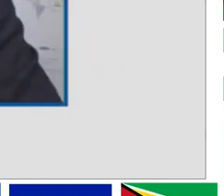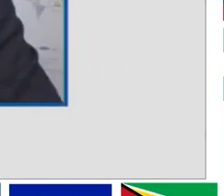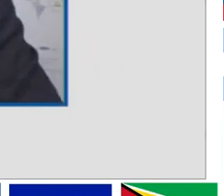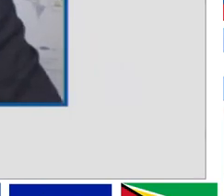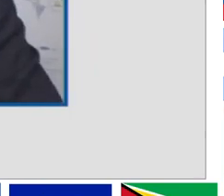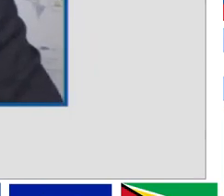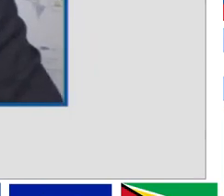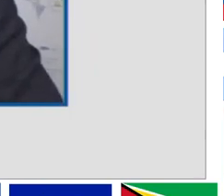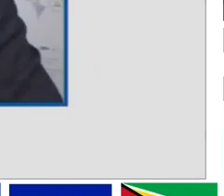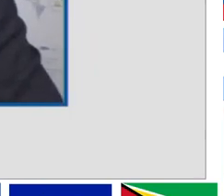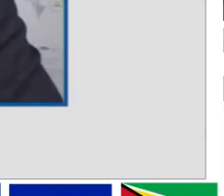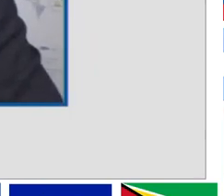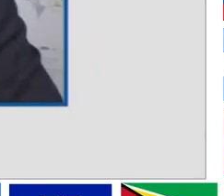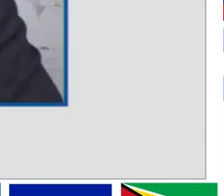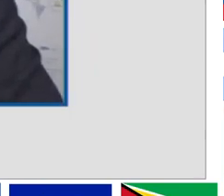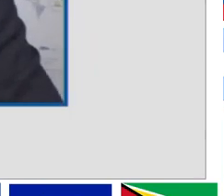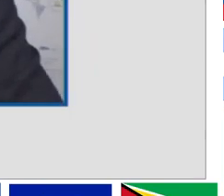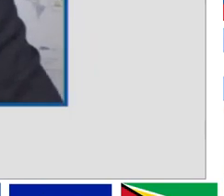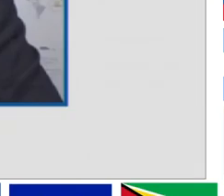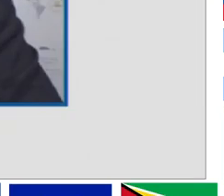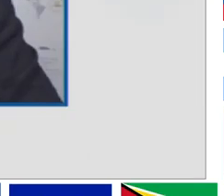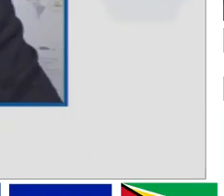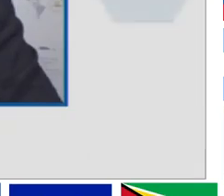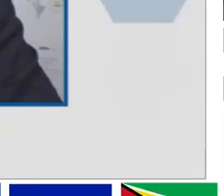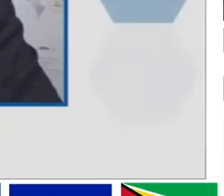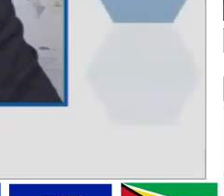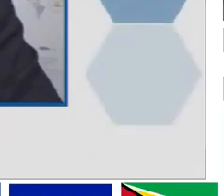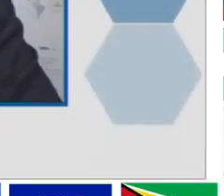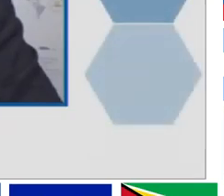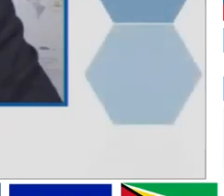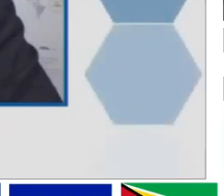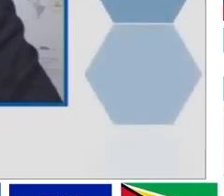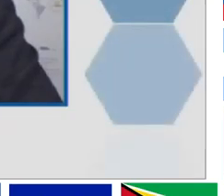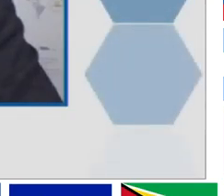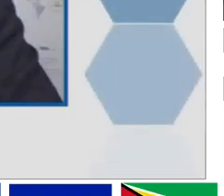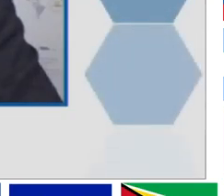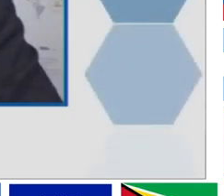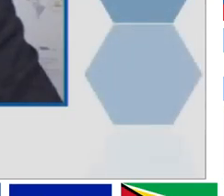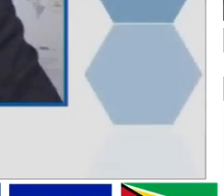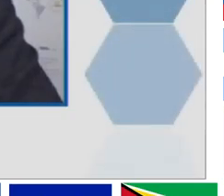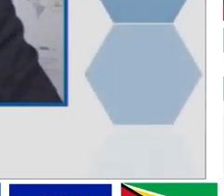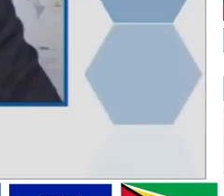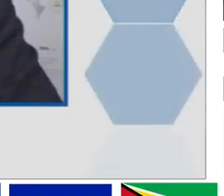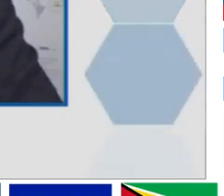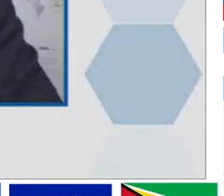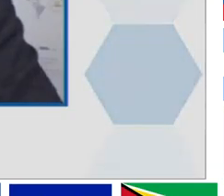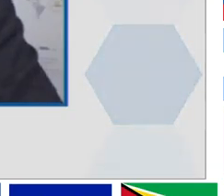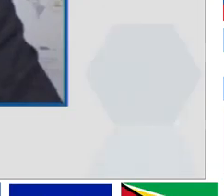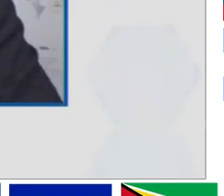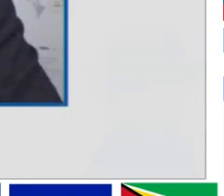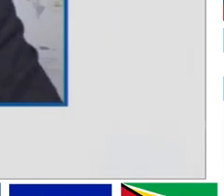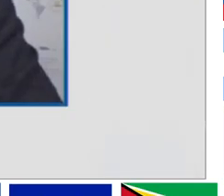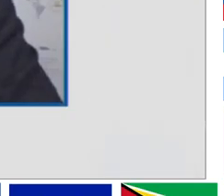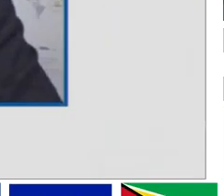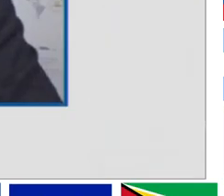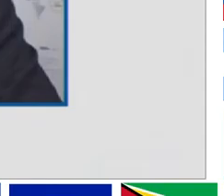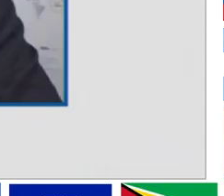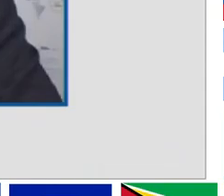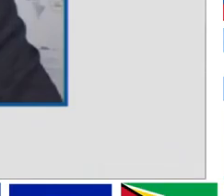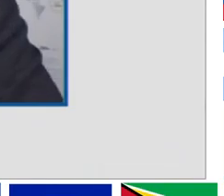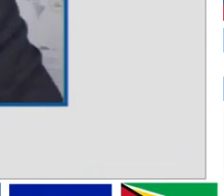Emergency Management Organization of the St. Vincent and the Grenadines. Then we have Ms. Cynthia